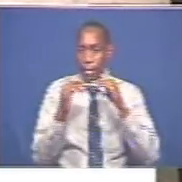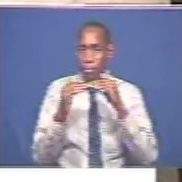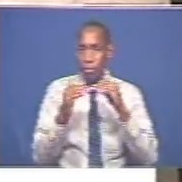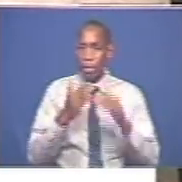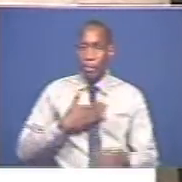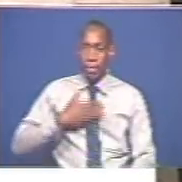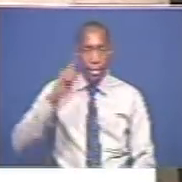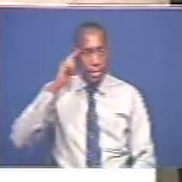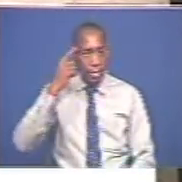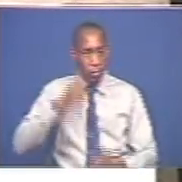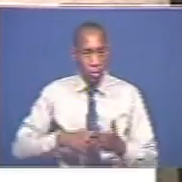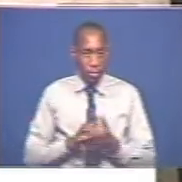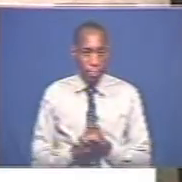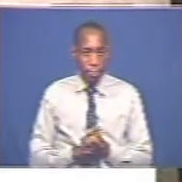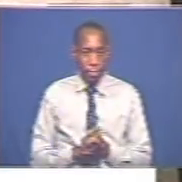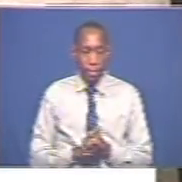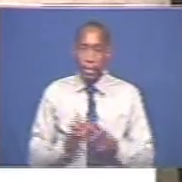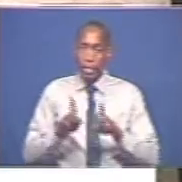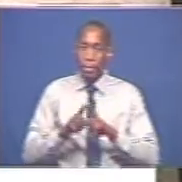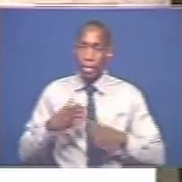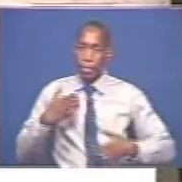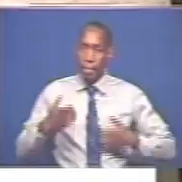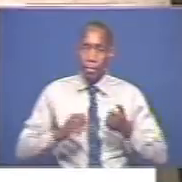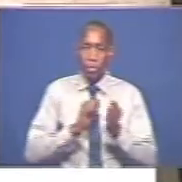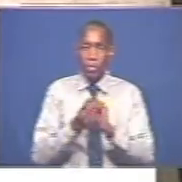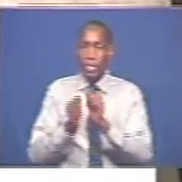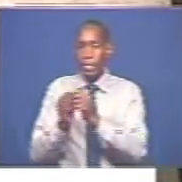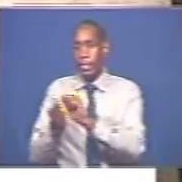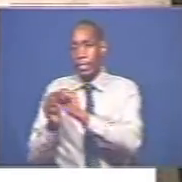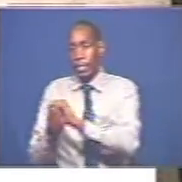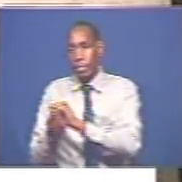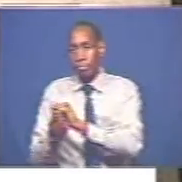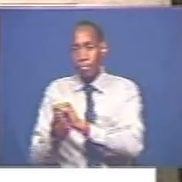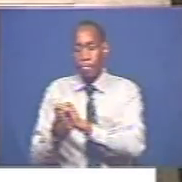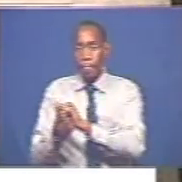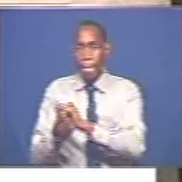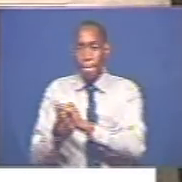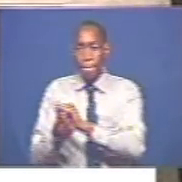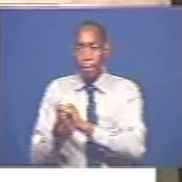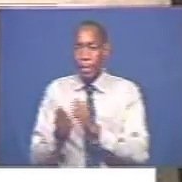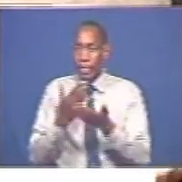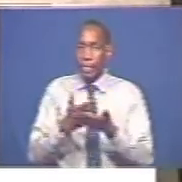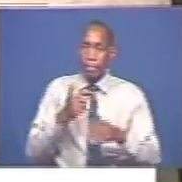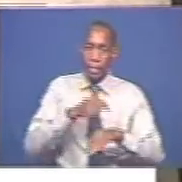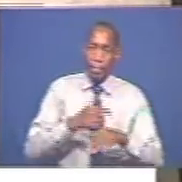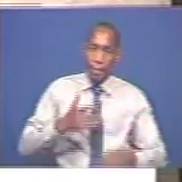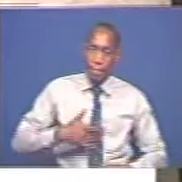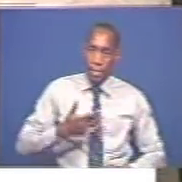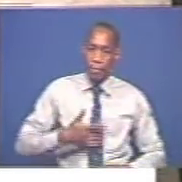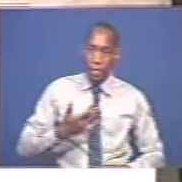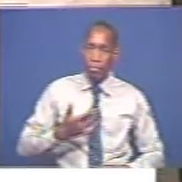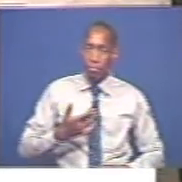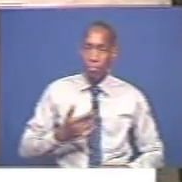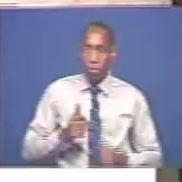think his, because this is also a mood swing, it keeps on swinging from one end. At sometimes, mm, he feels better, he wakes